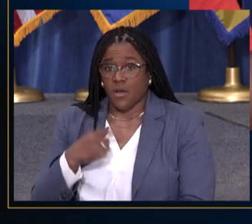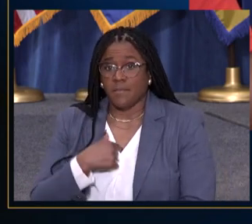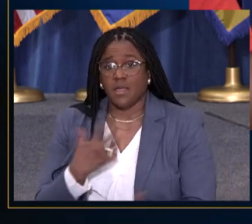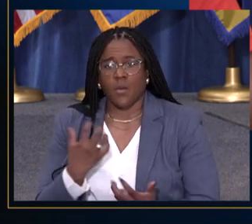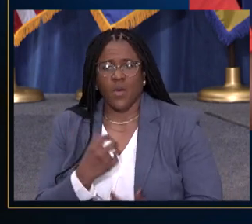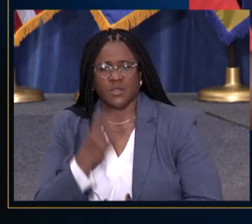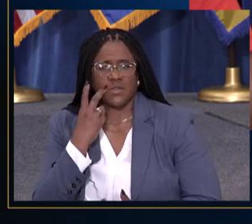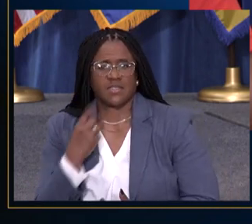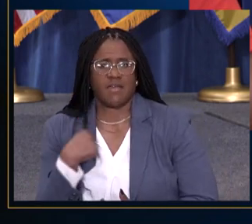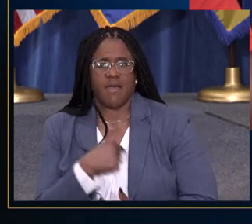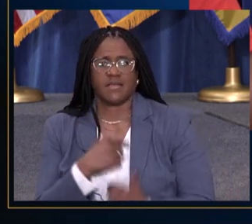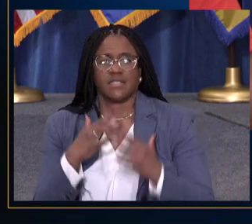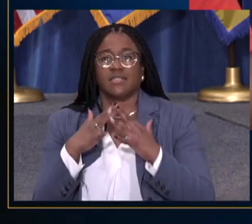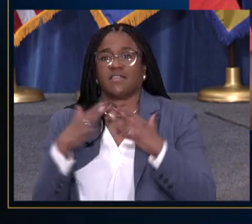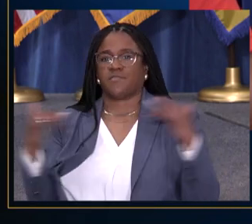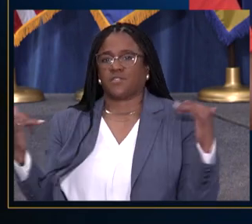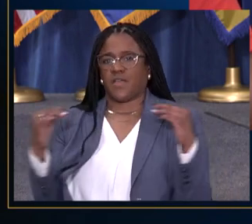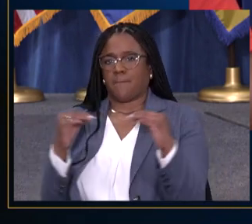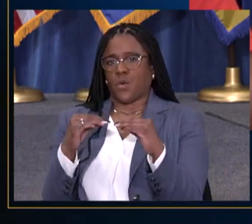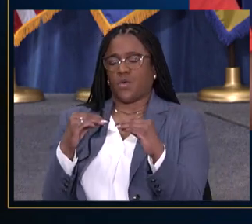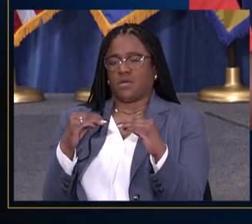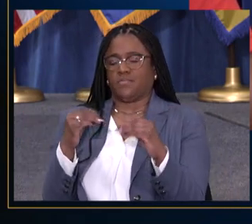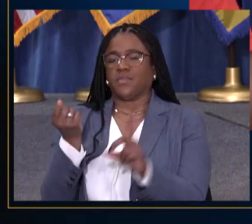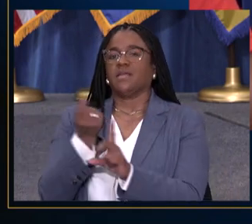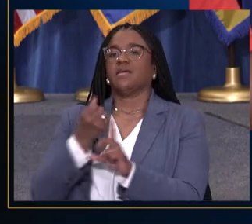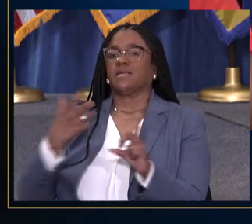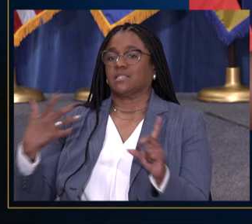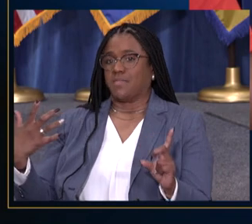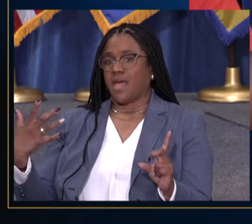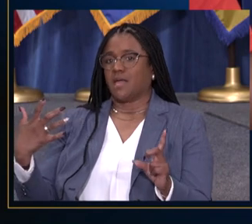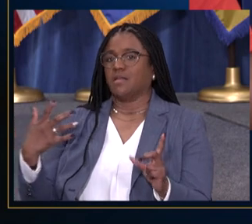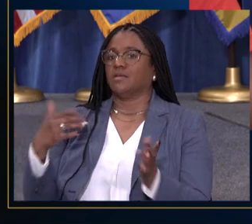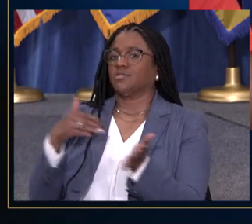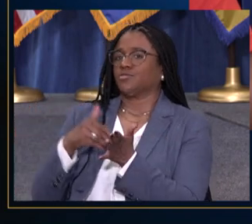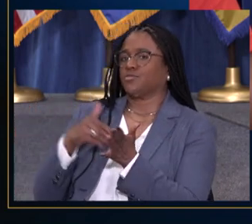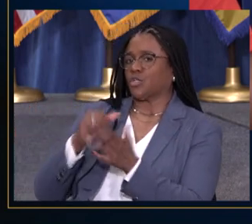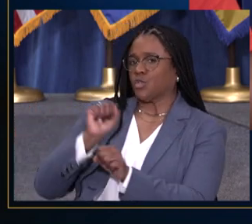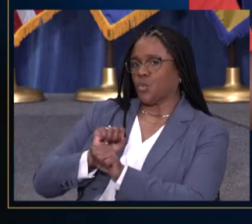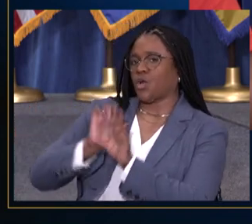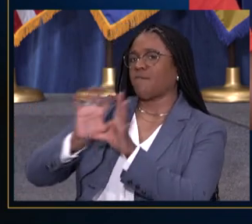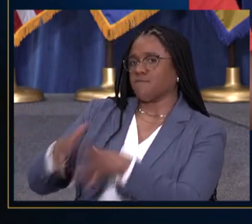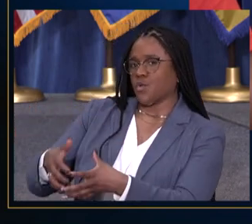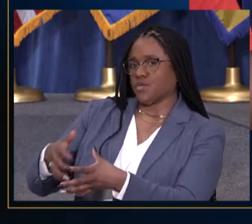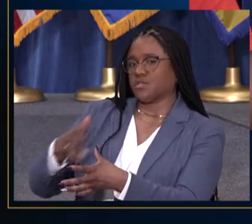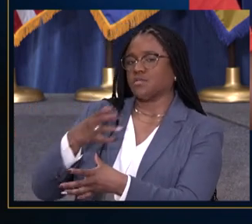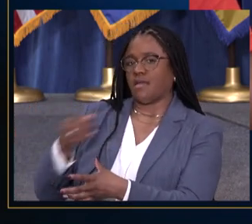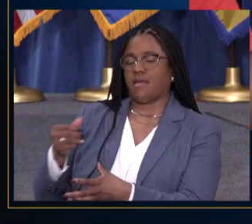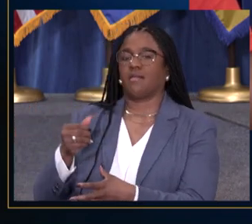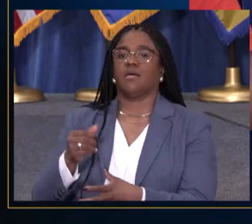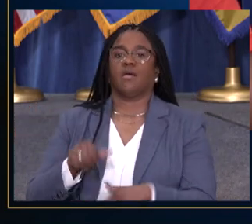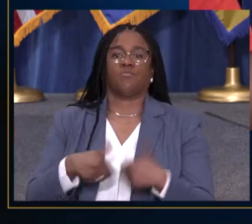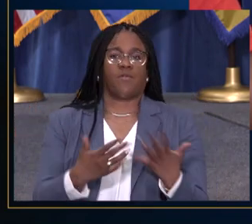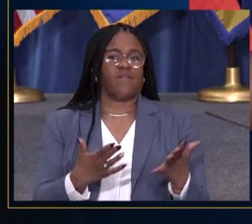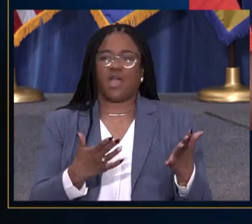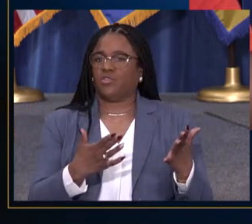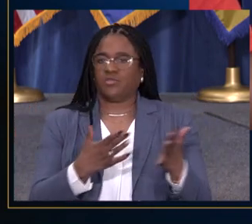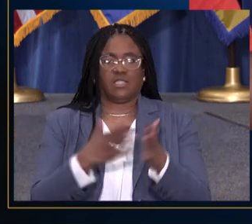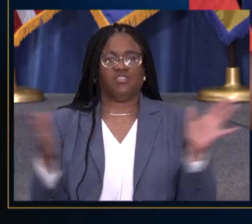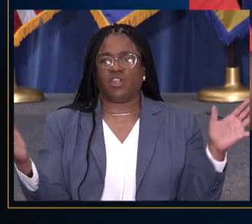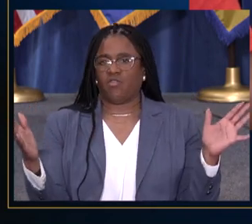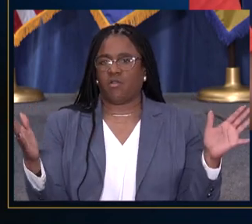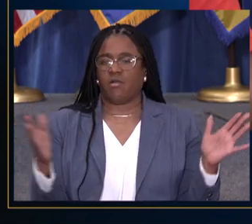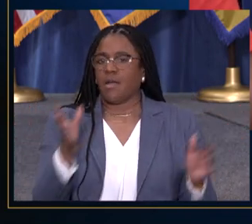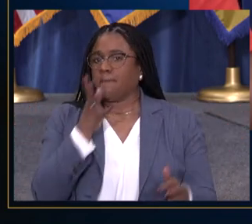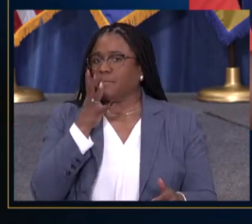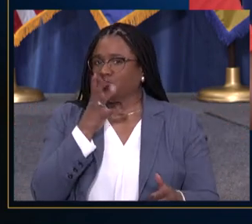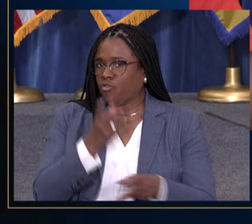see us continue to diversify and expand the physician workforce and the provider workforce in general, the maternal